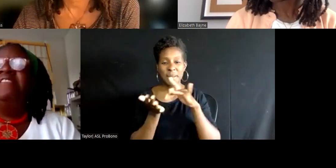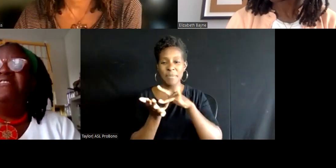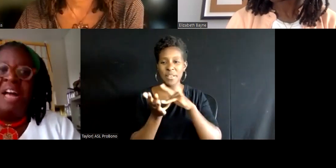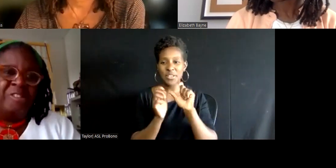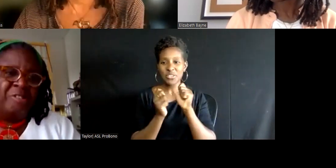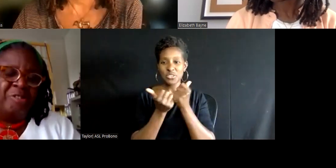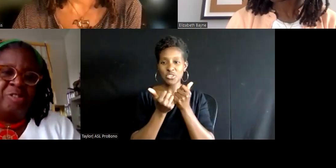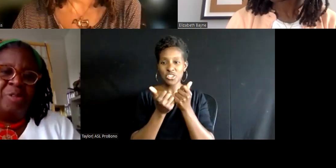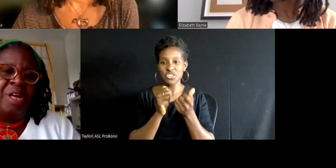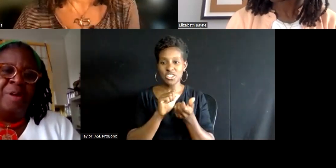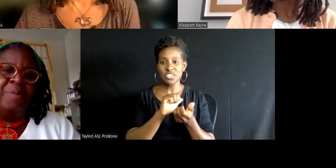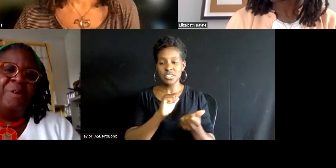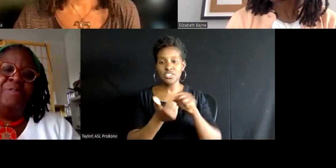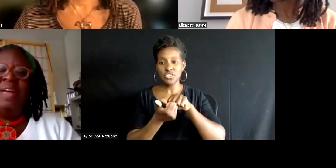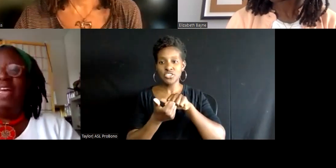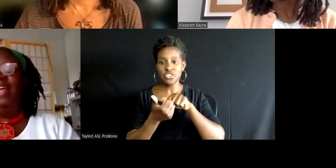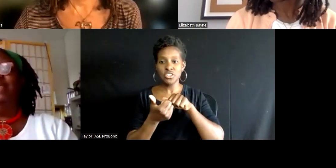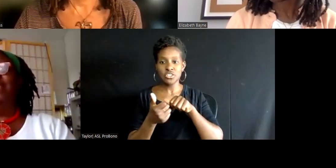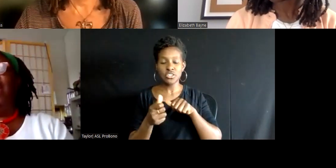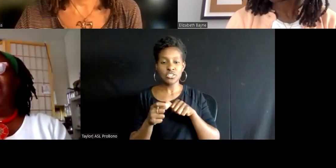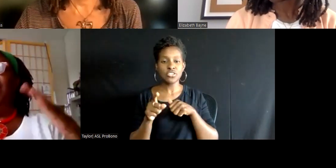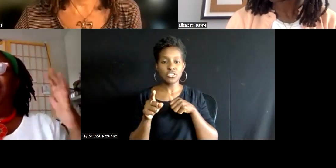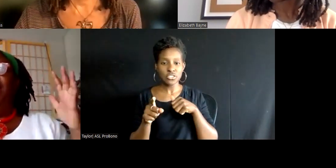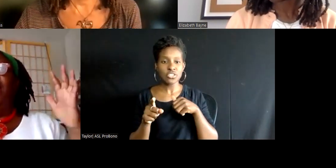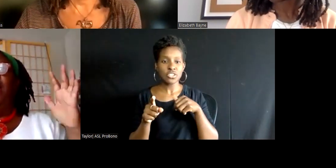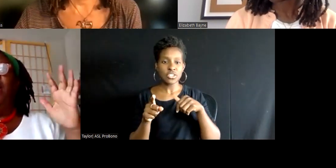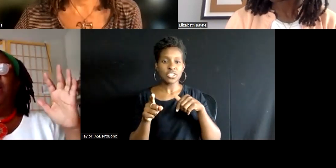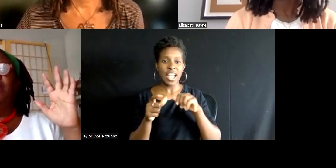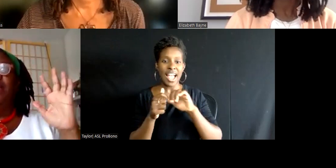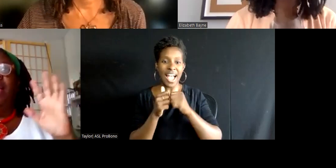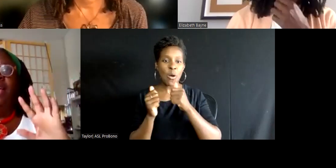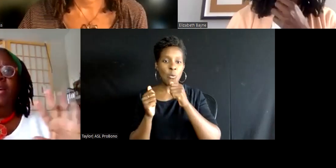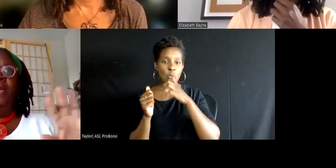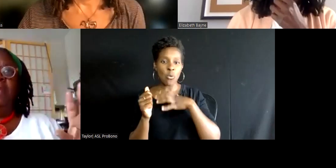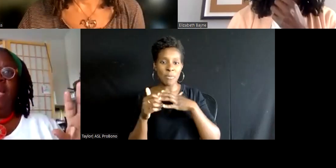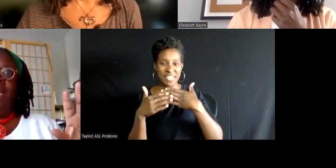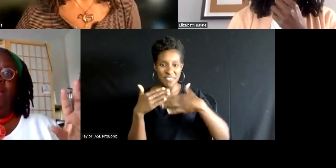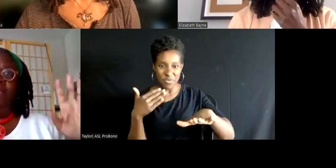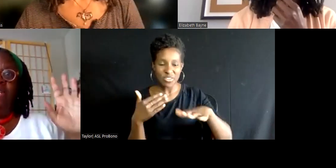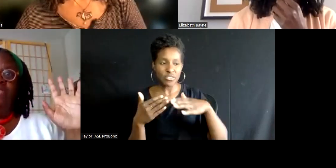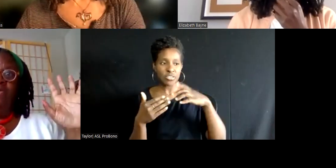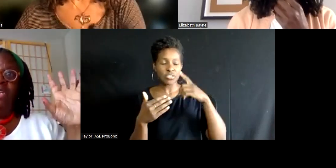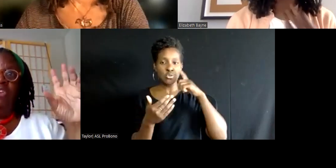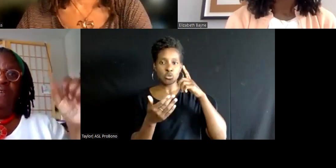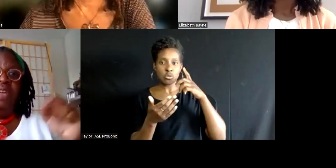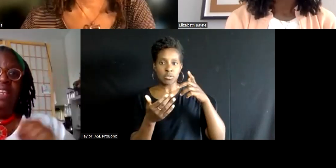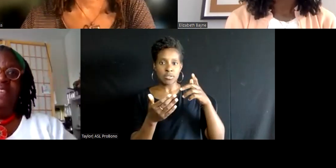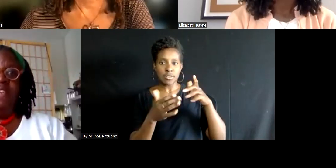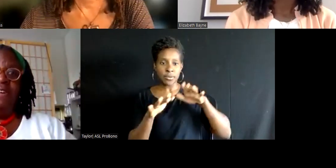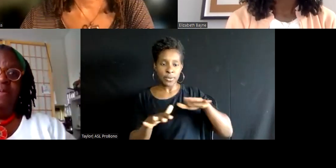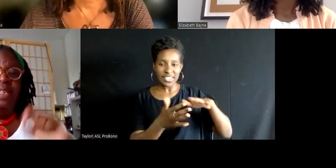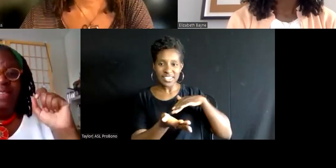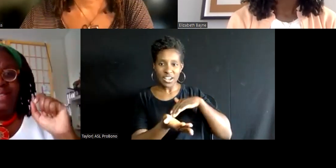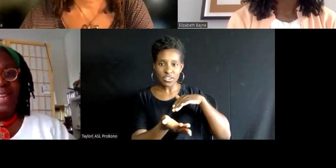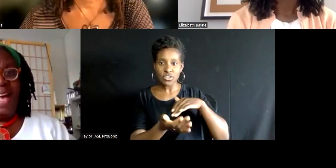to ease doctors' burden, right? It's like laying on a bed with your feet